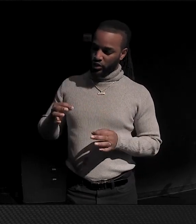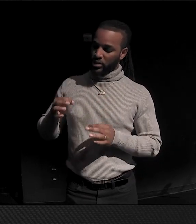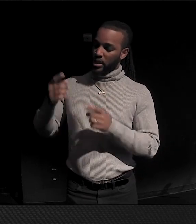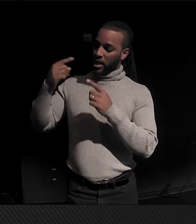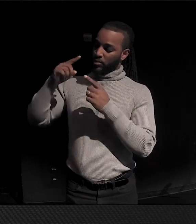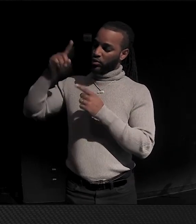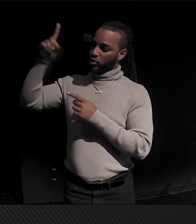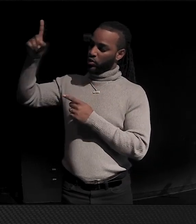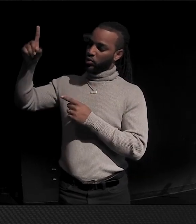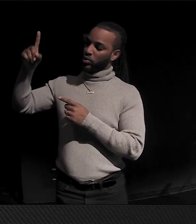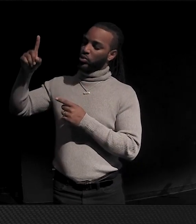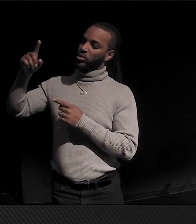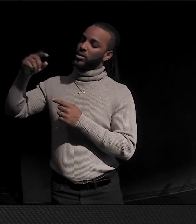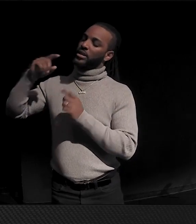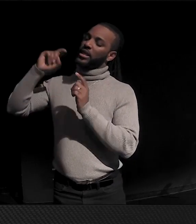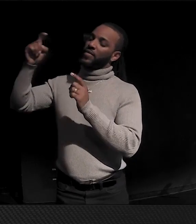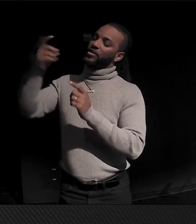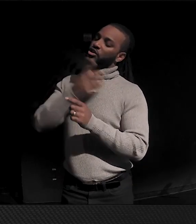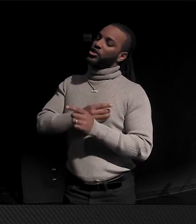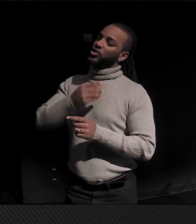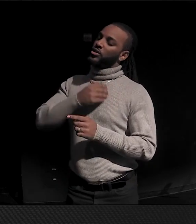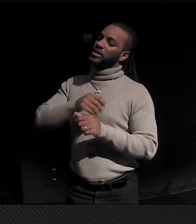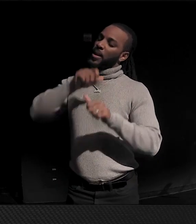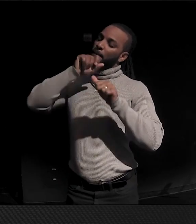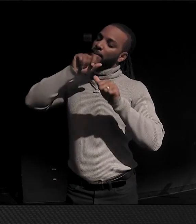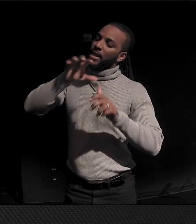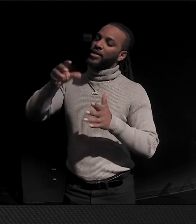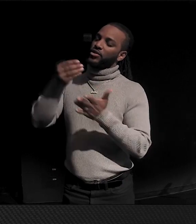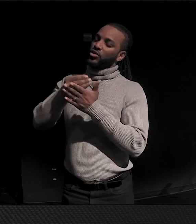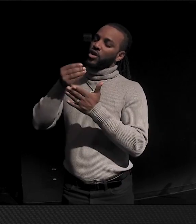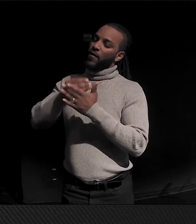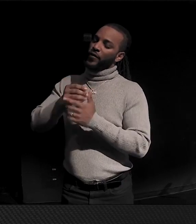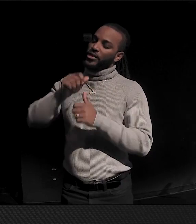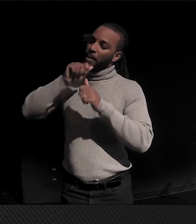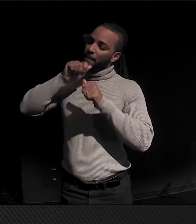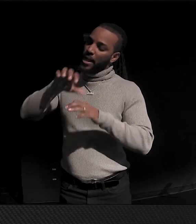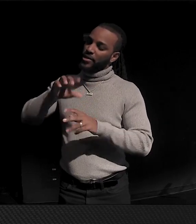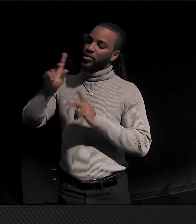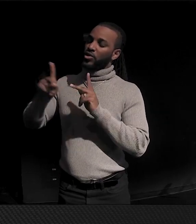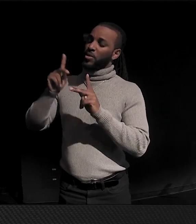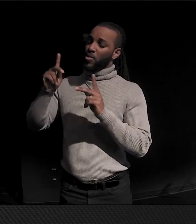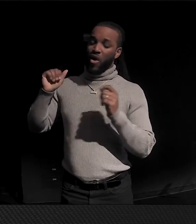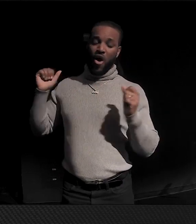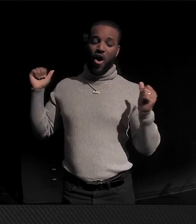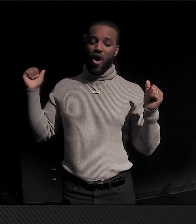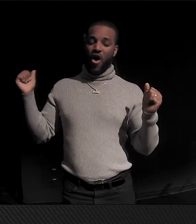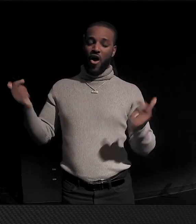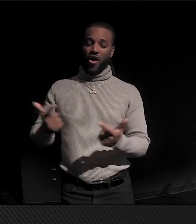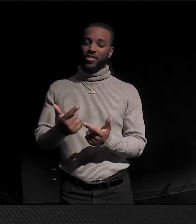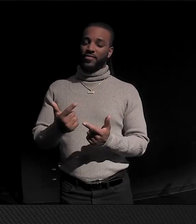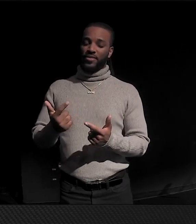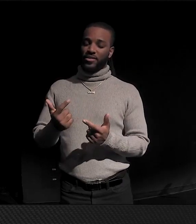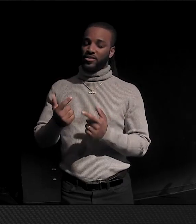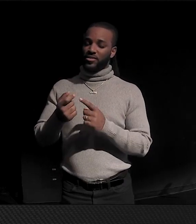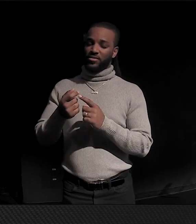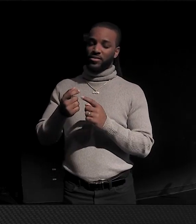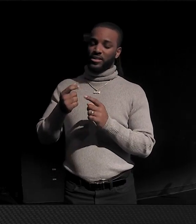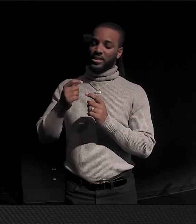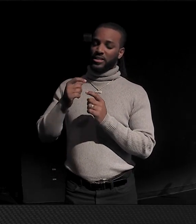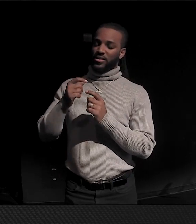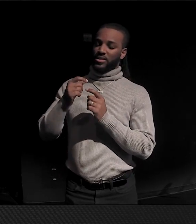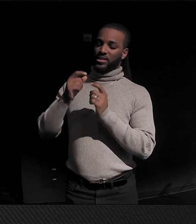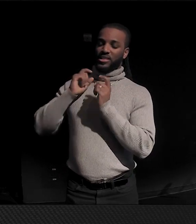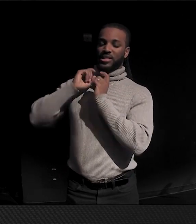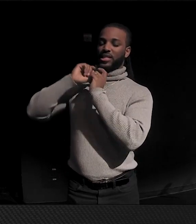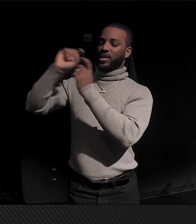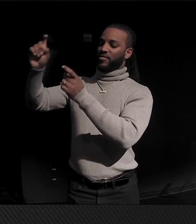you giving generously. Bless those offerings. Bless those people. All of us giving from what we have received from